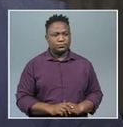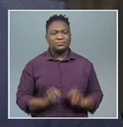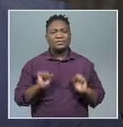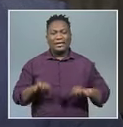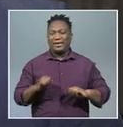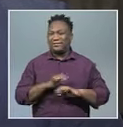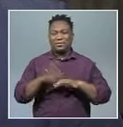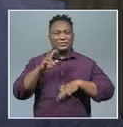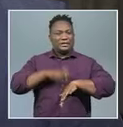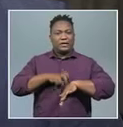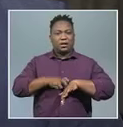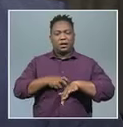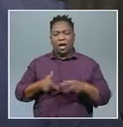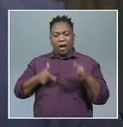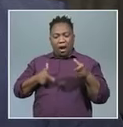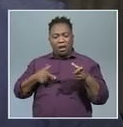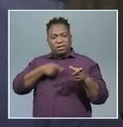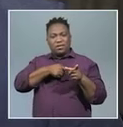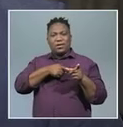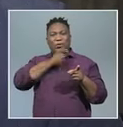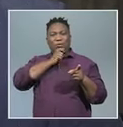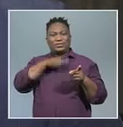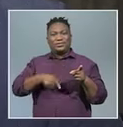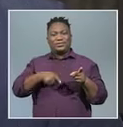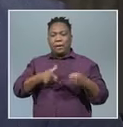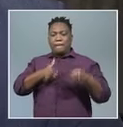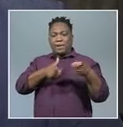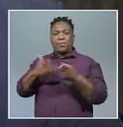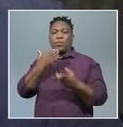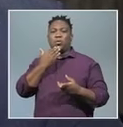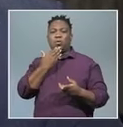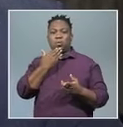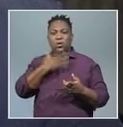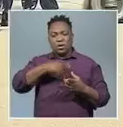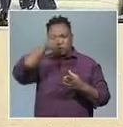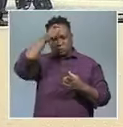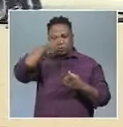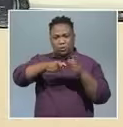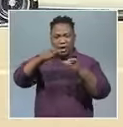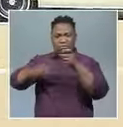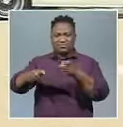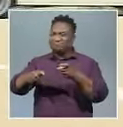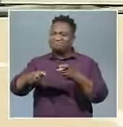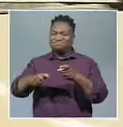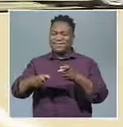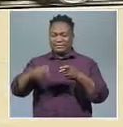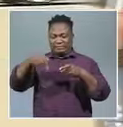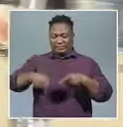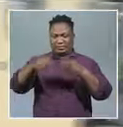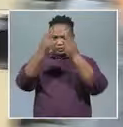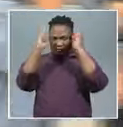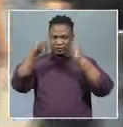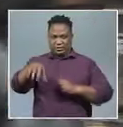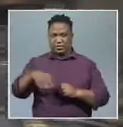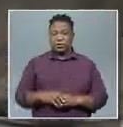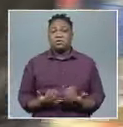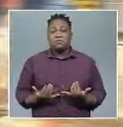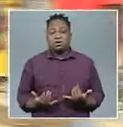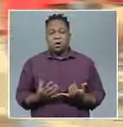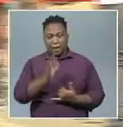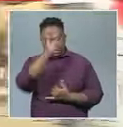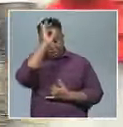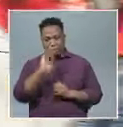guns being used against students at our university. Police are